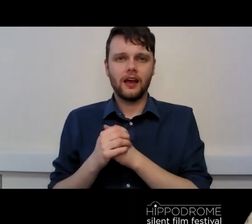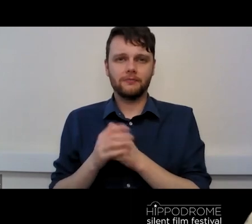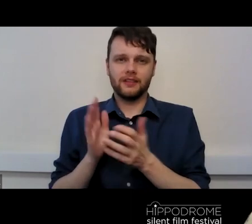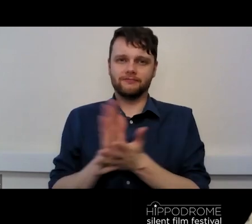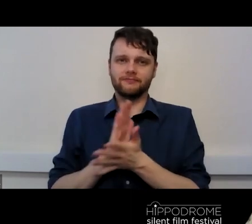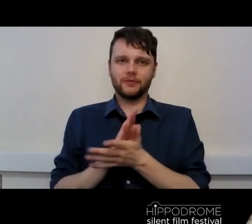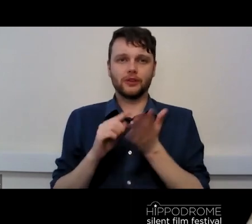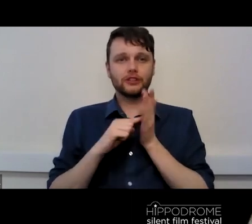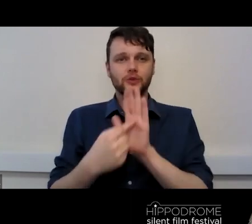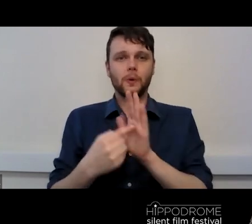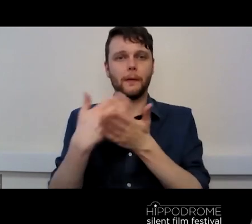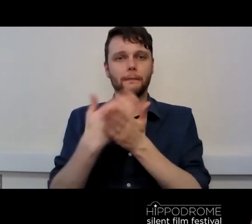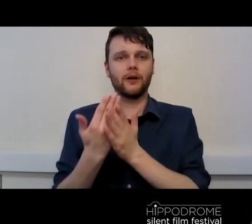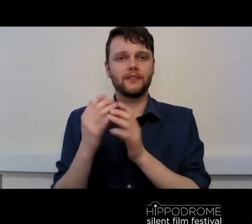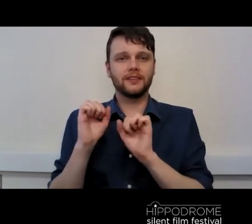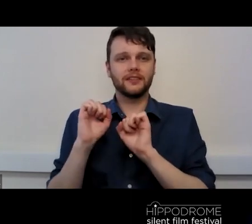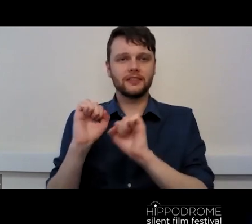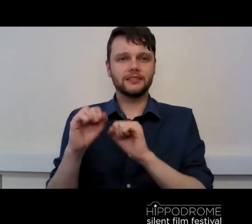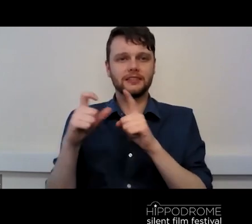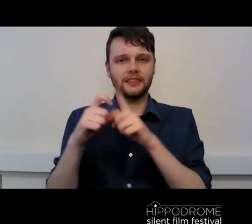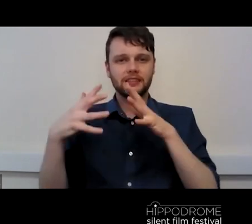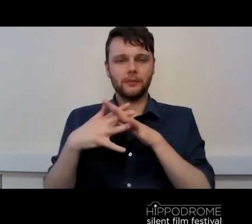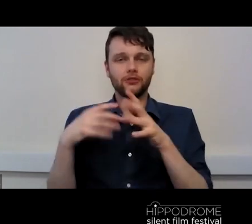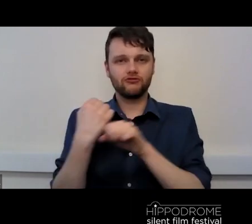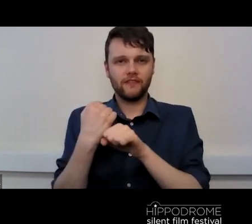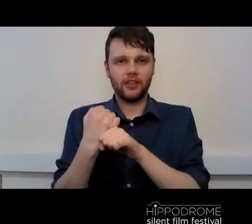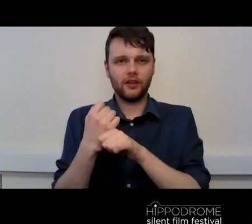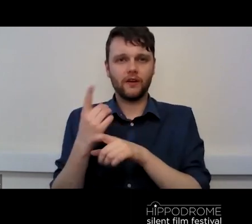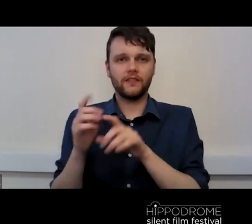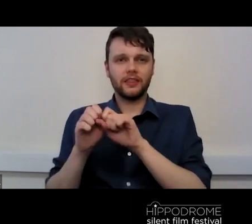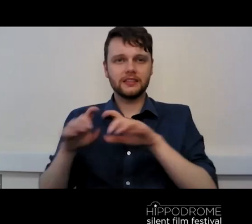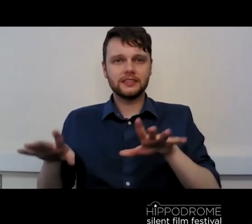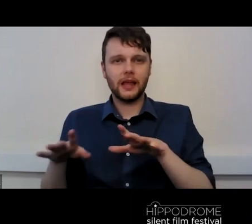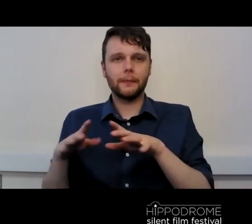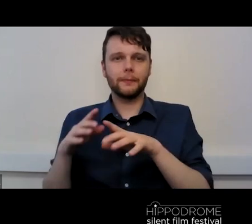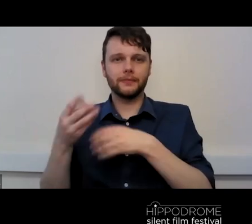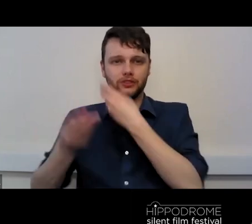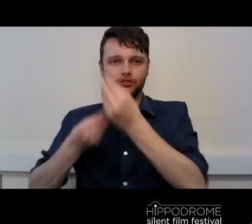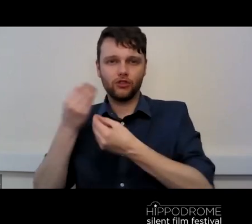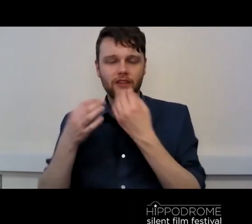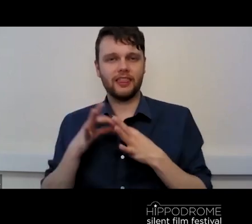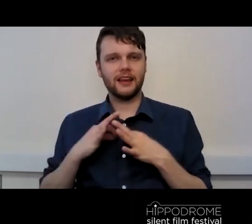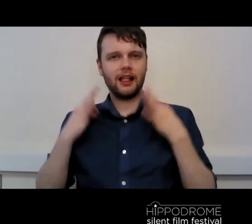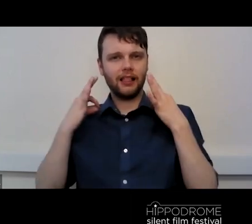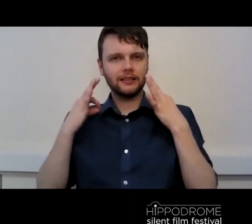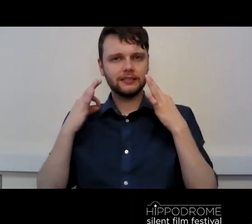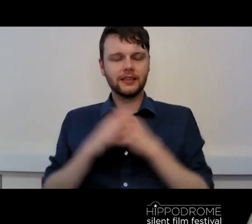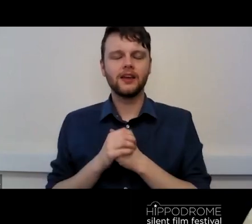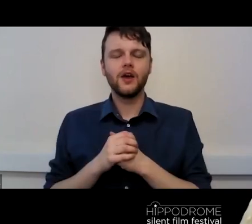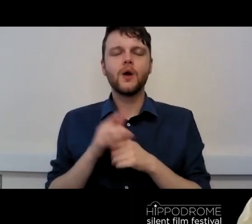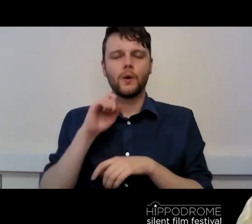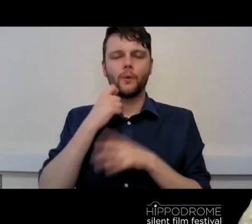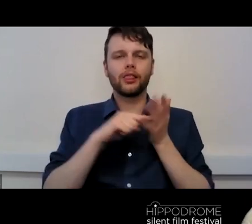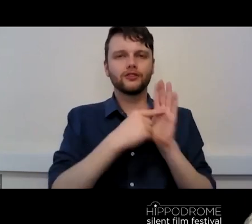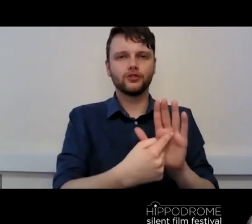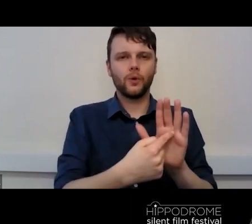an extract from the D.W. Griffith version of the same Maupassant story, The Necklace. I was showing a clip of that before we